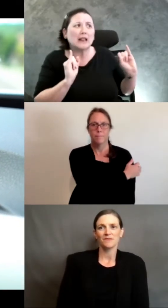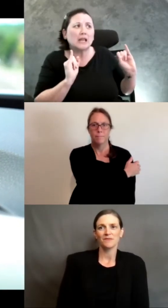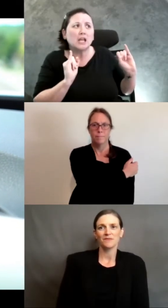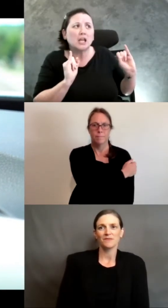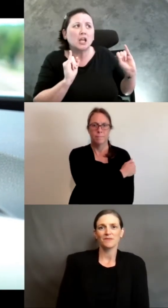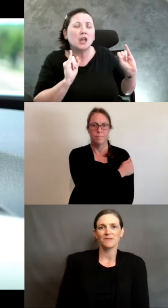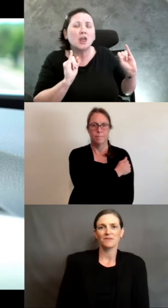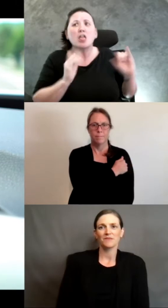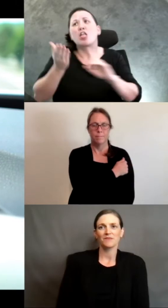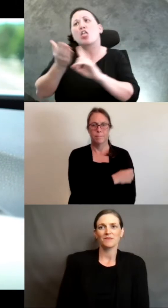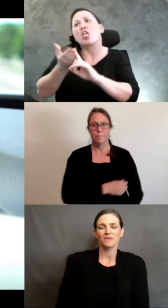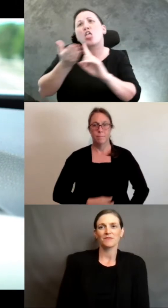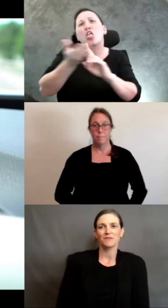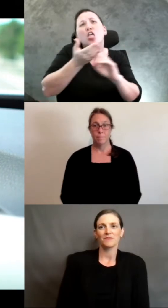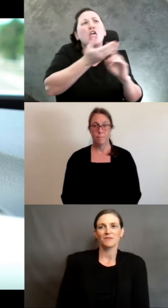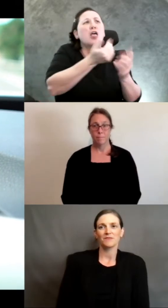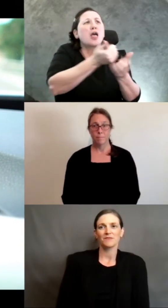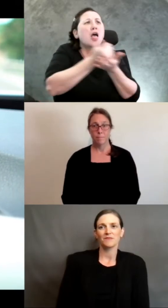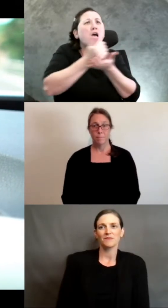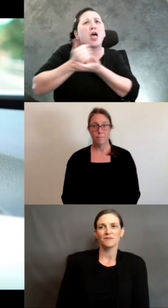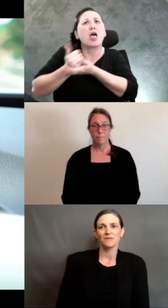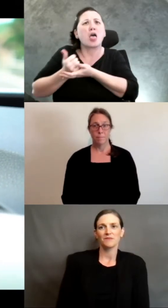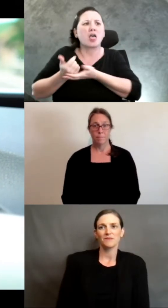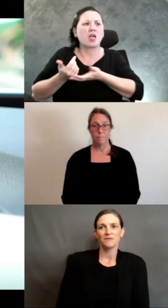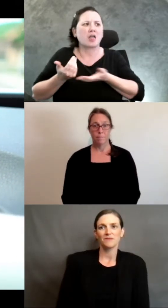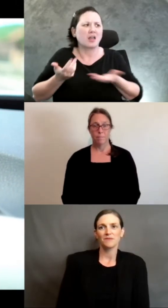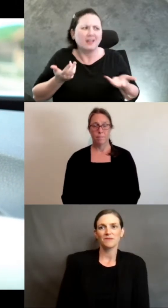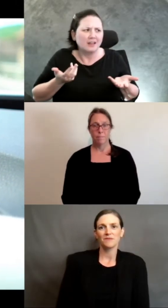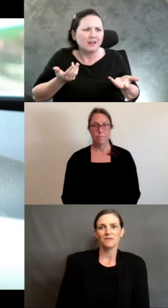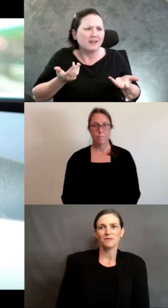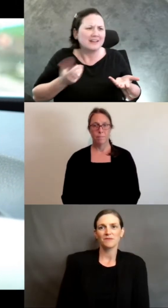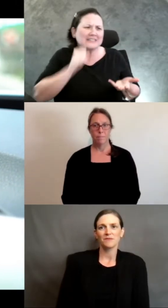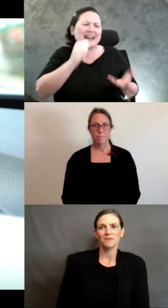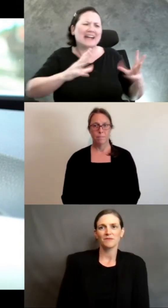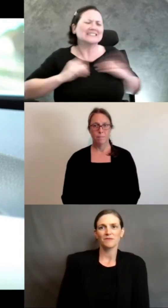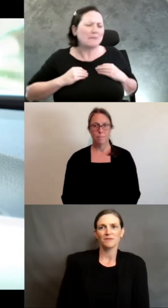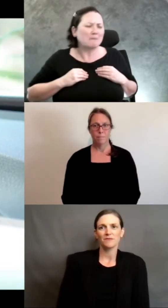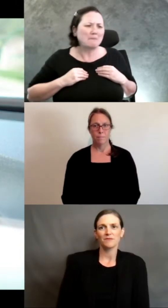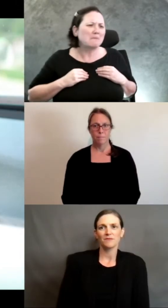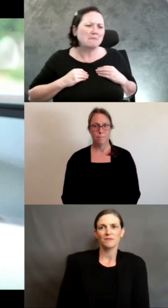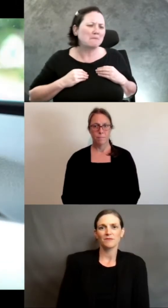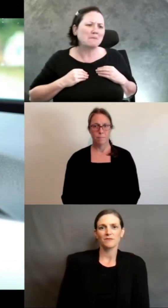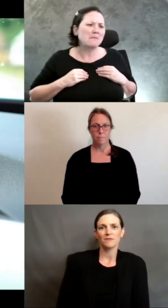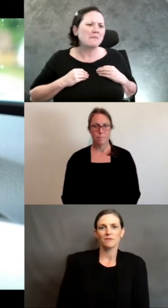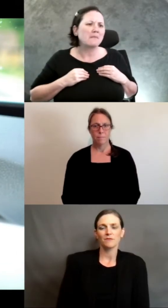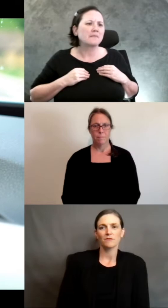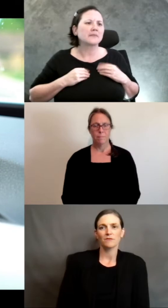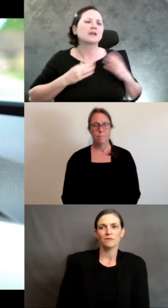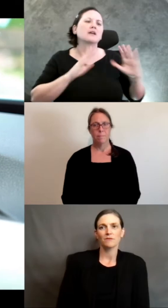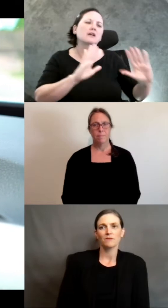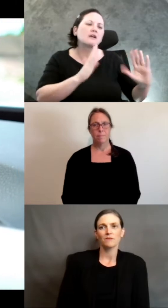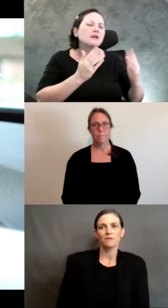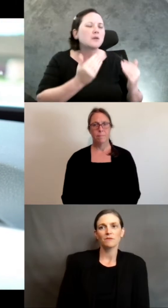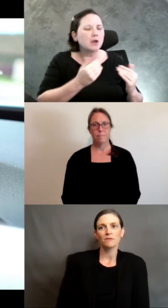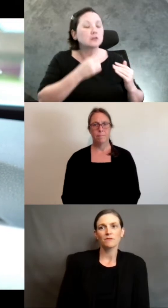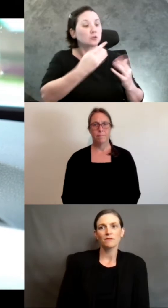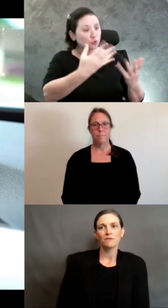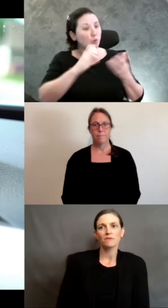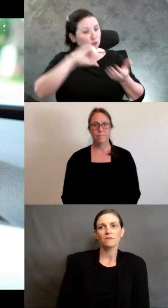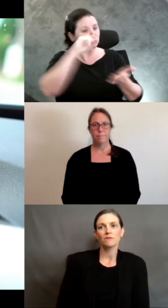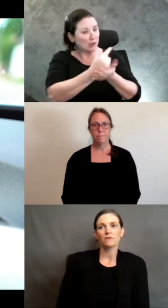your work for you. That is unacceptable. Come on, dear. You want to